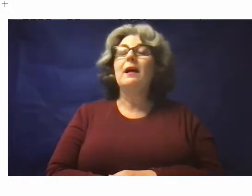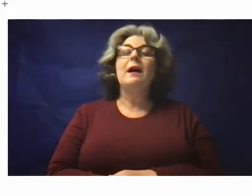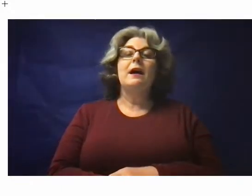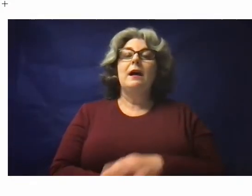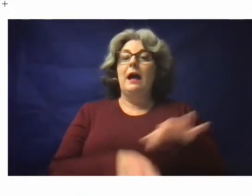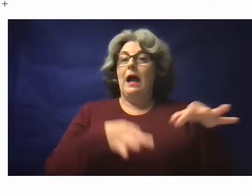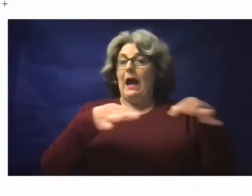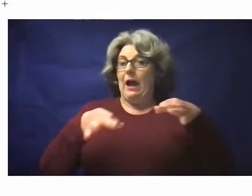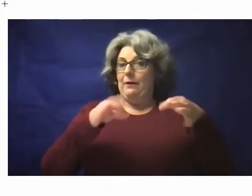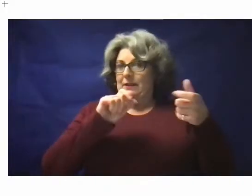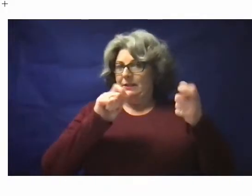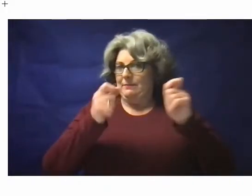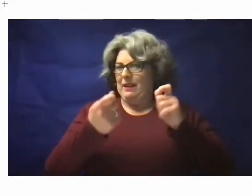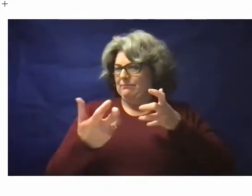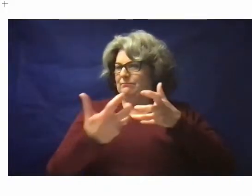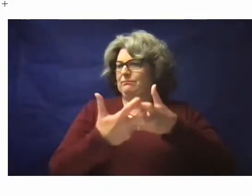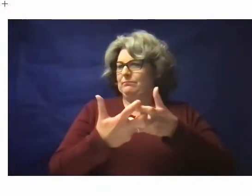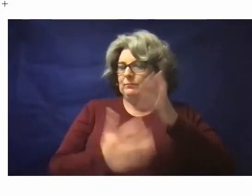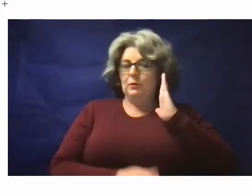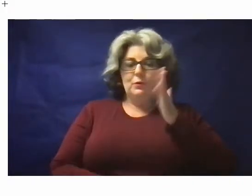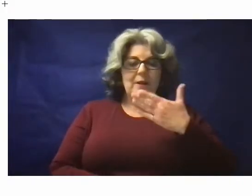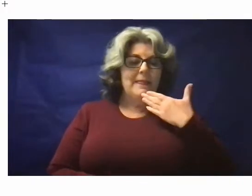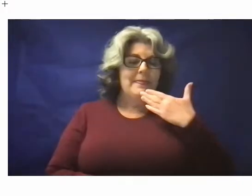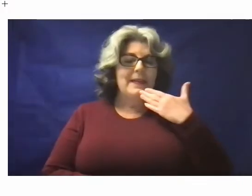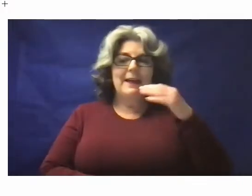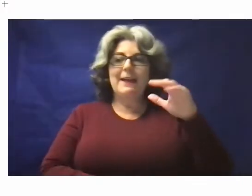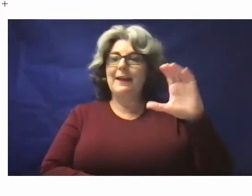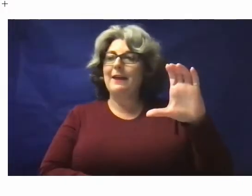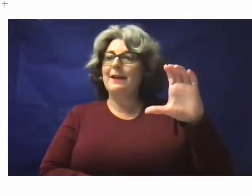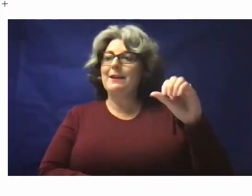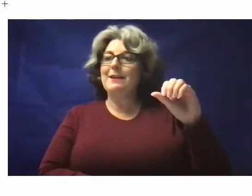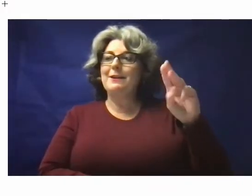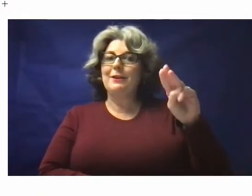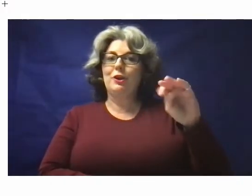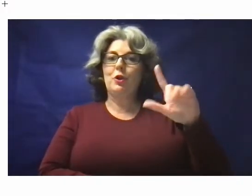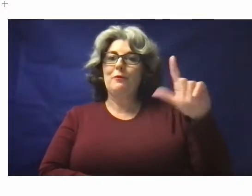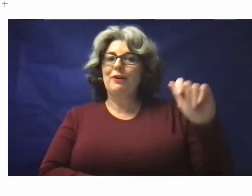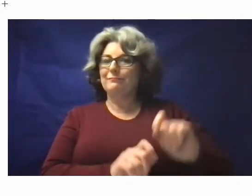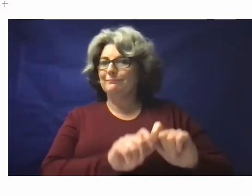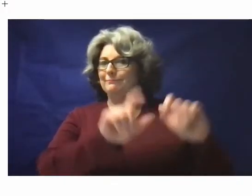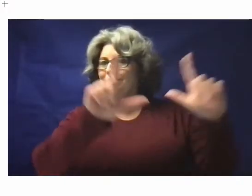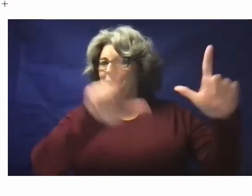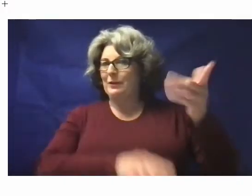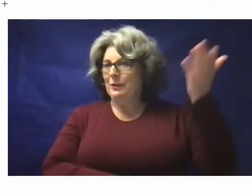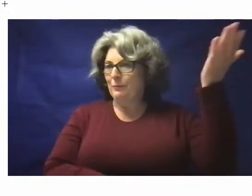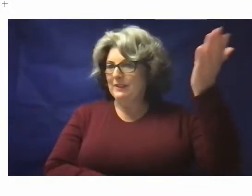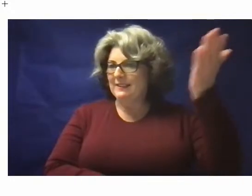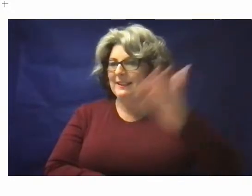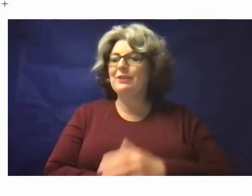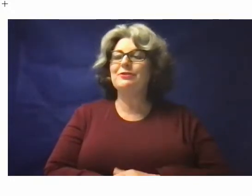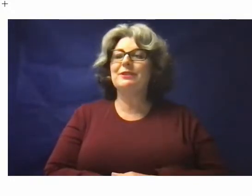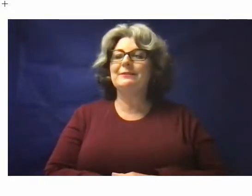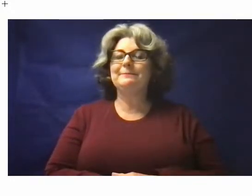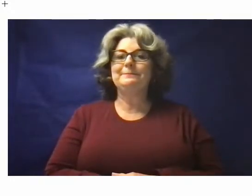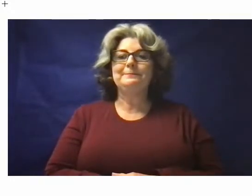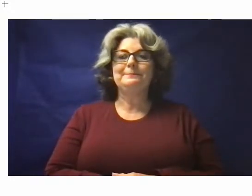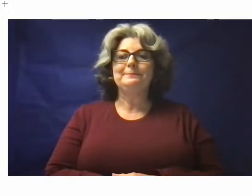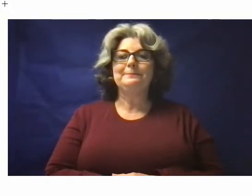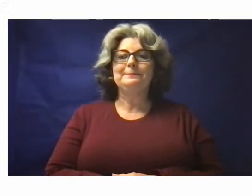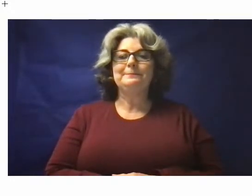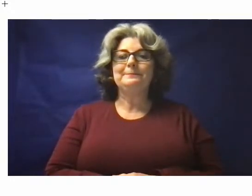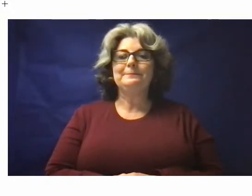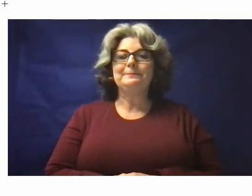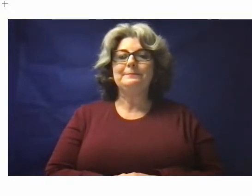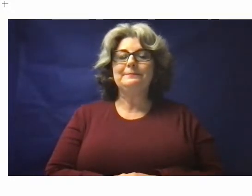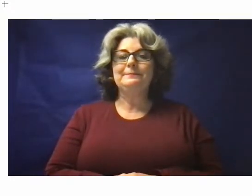assessment process. And thank you, Camila, for bringing up the presentation. And Camila and I, we represent the